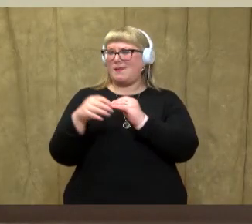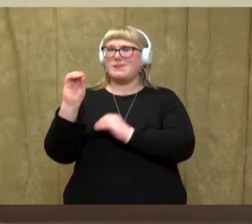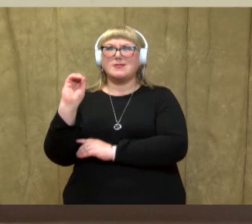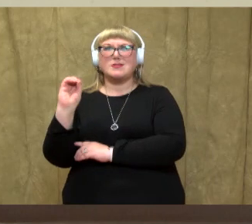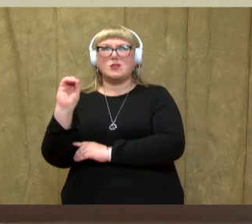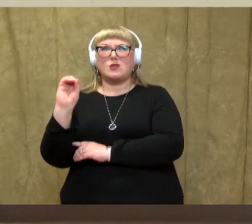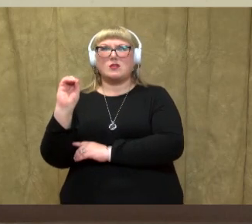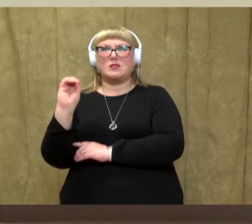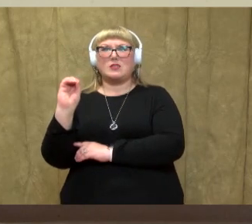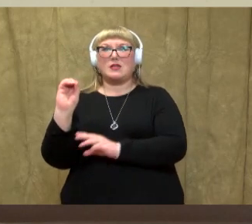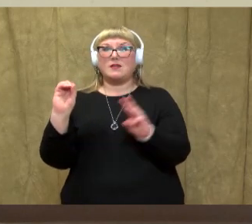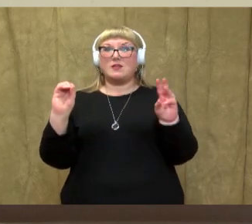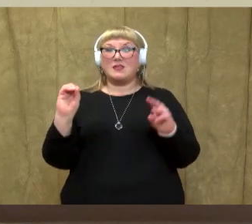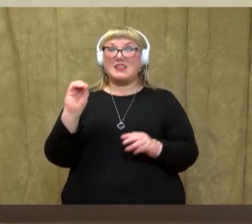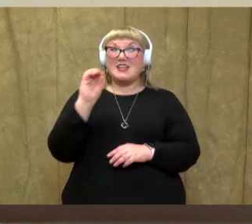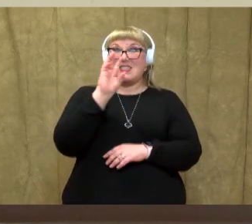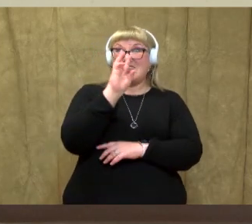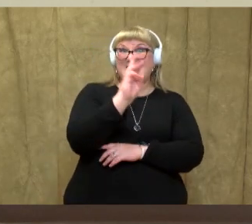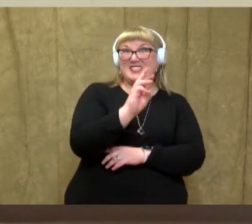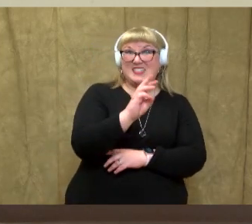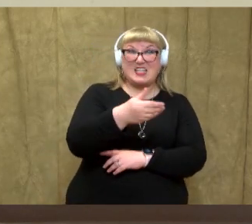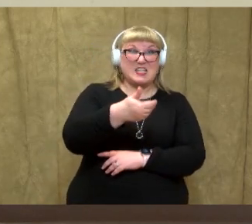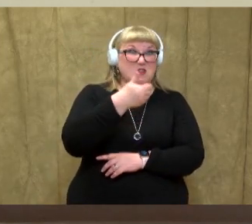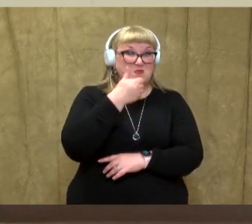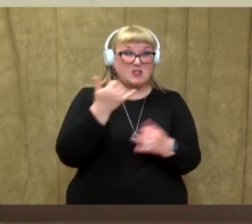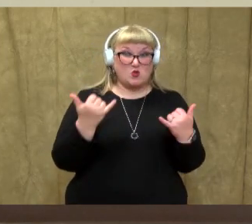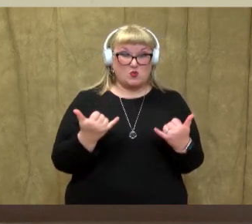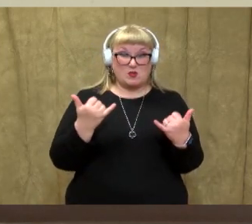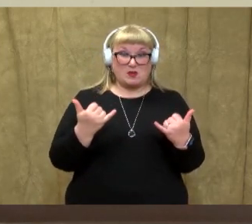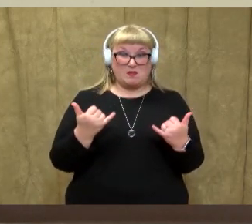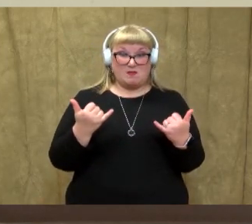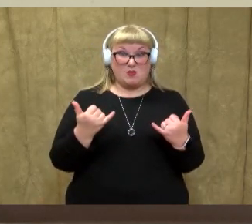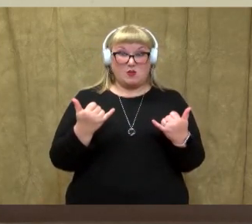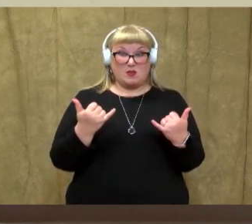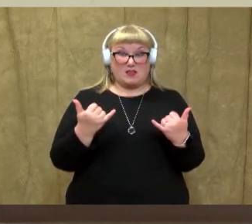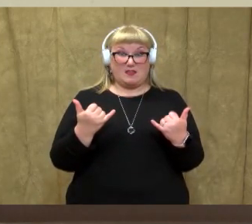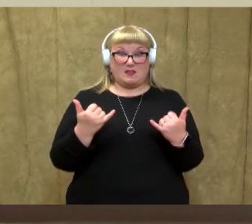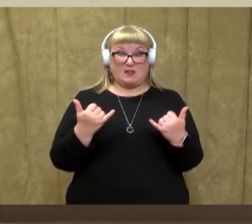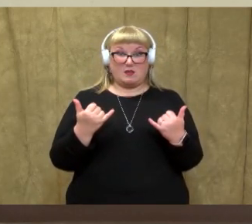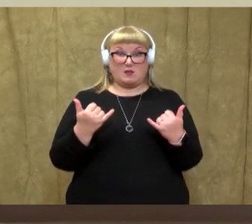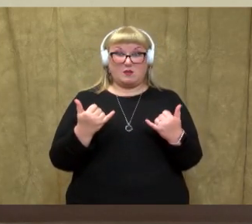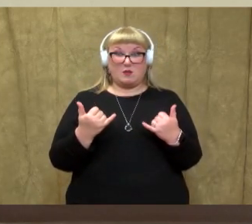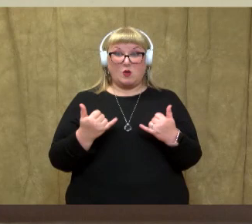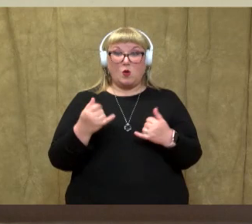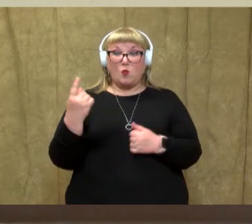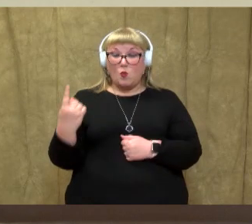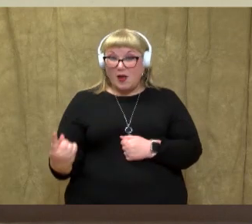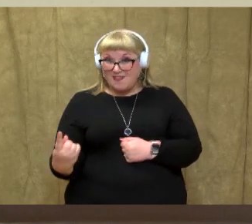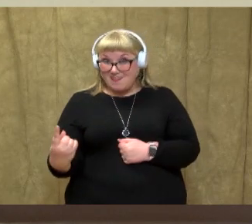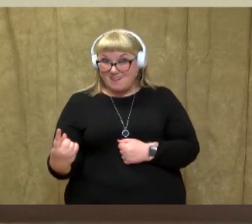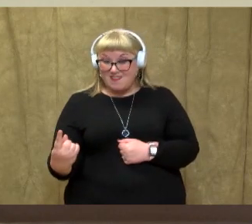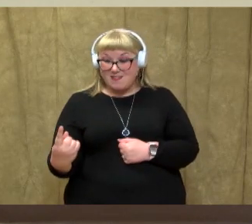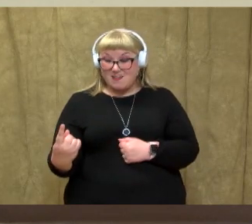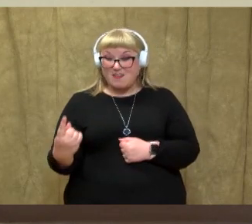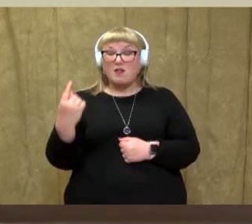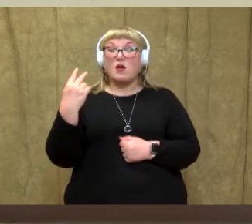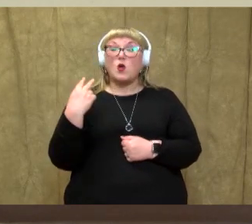going to have 6 pieces of pizza to begin with. Let's lay these out. 1,